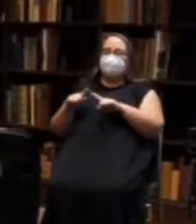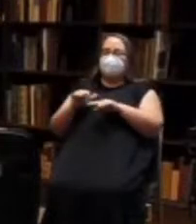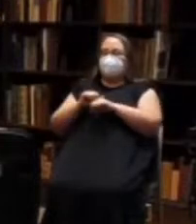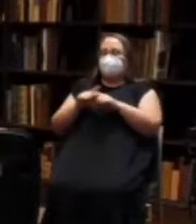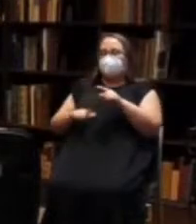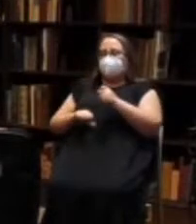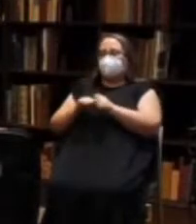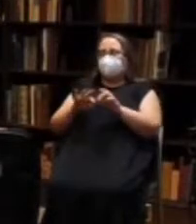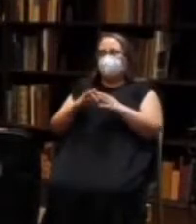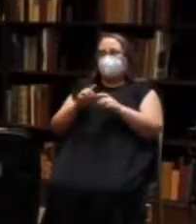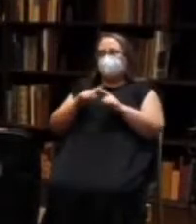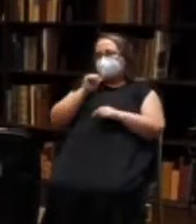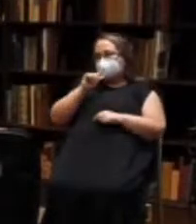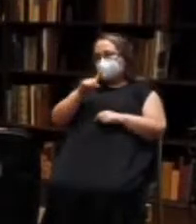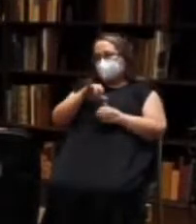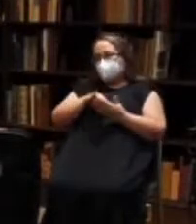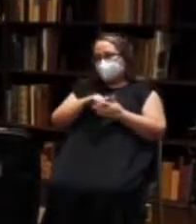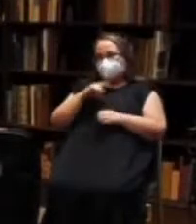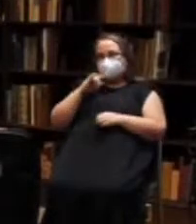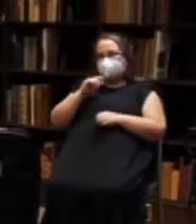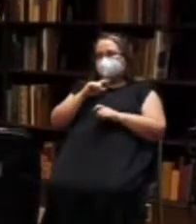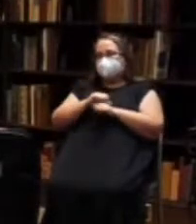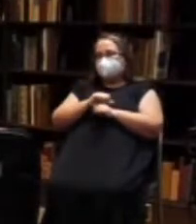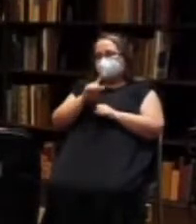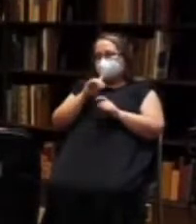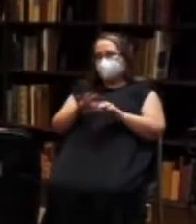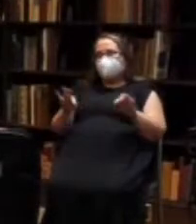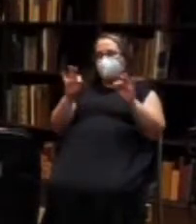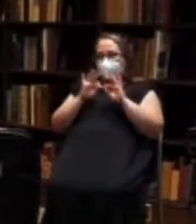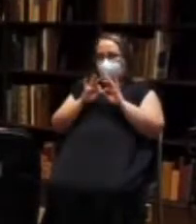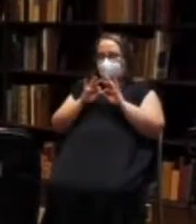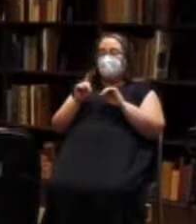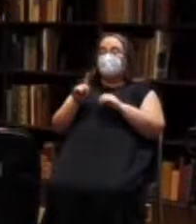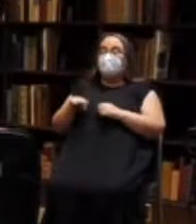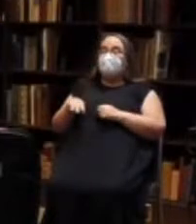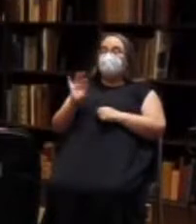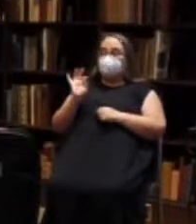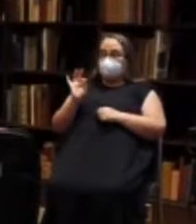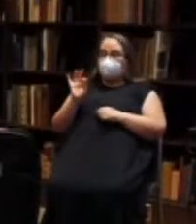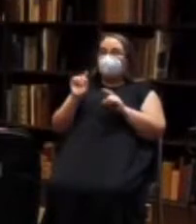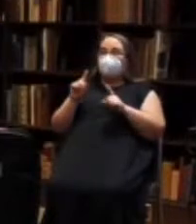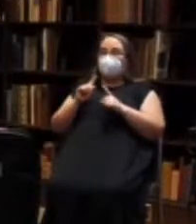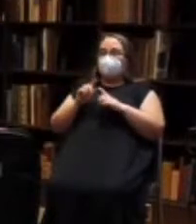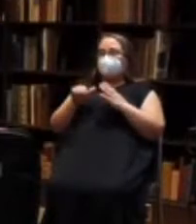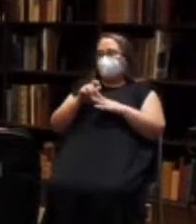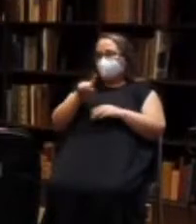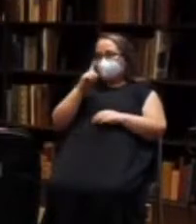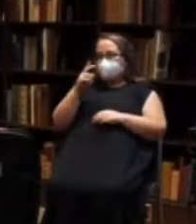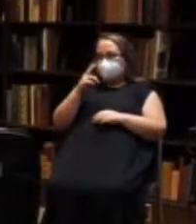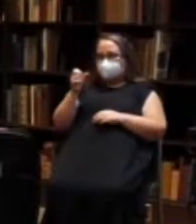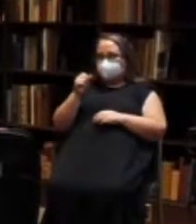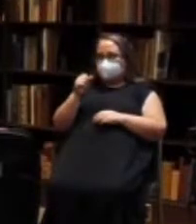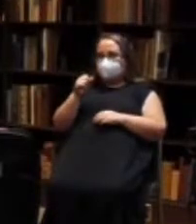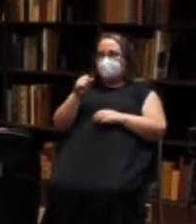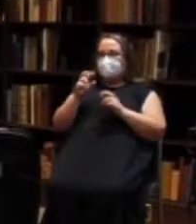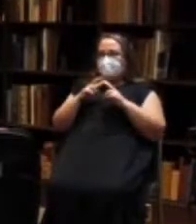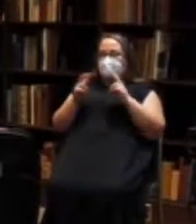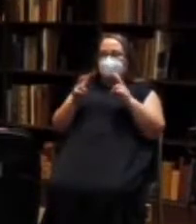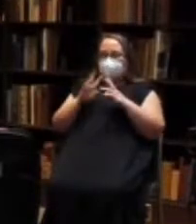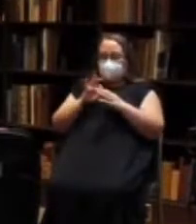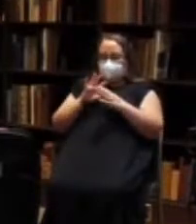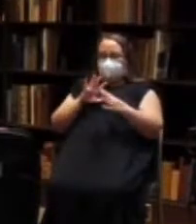his family. But it was not only that. And I think that that's really important. He actually found going to an all-Black high school very